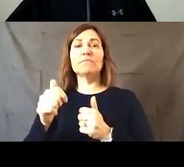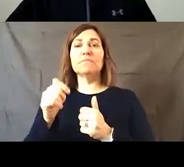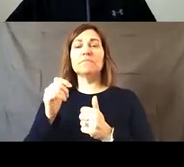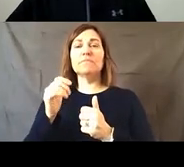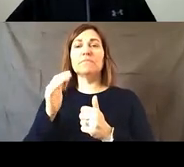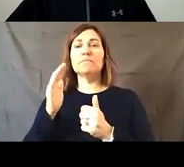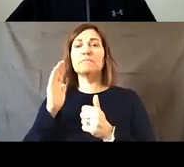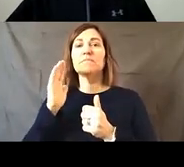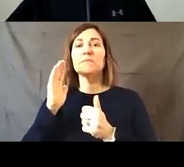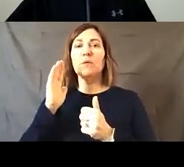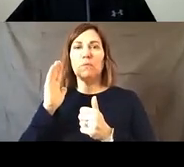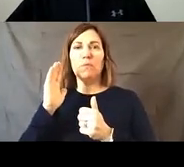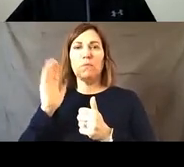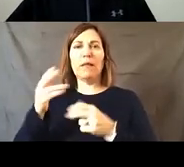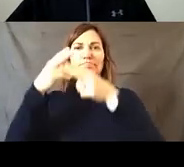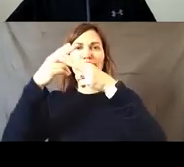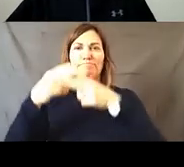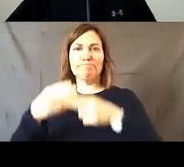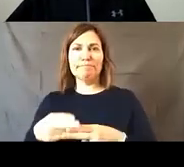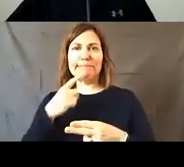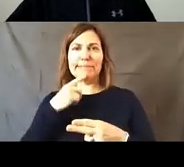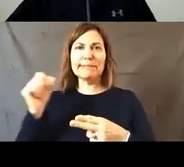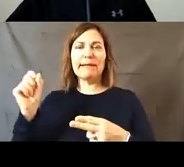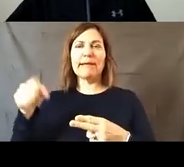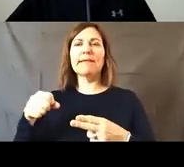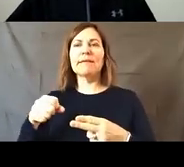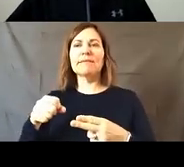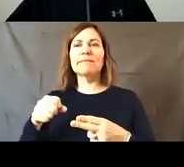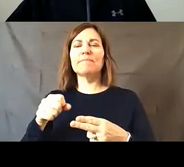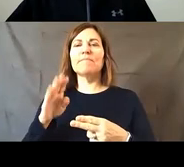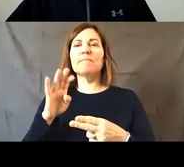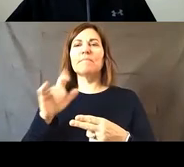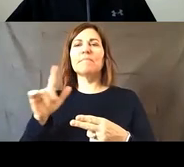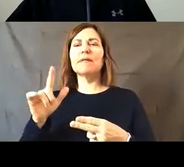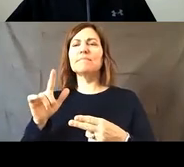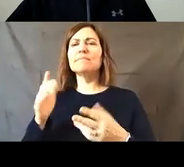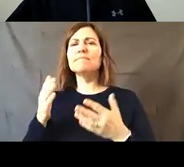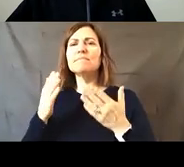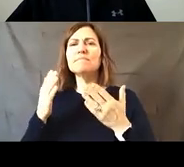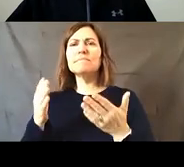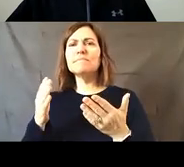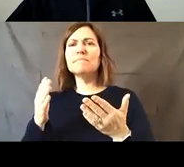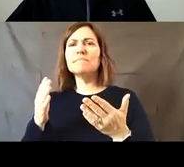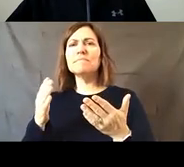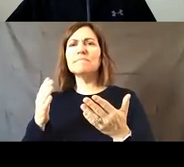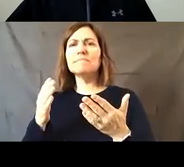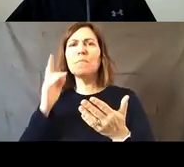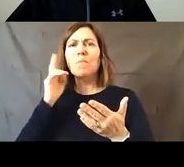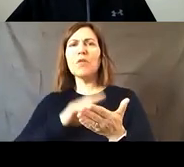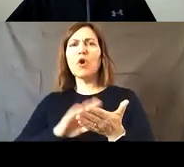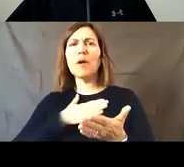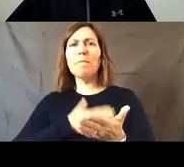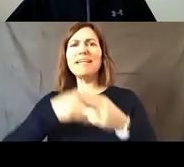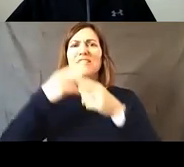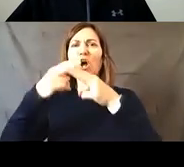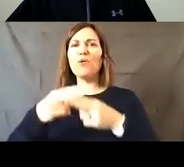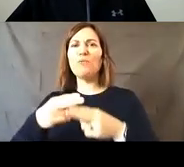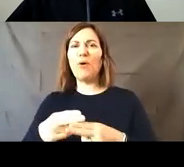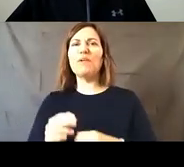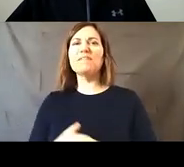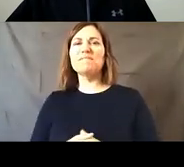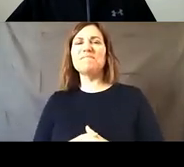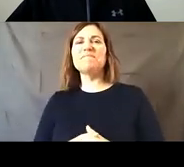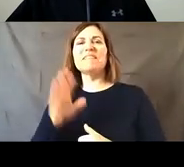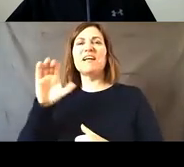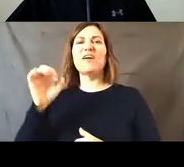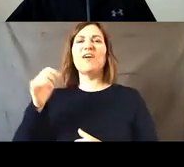aye. Those opposed will vote no. Will the clerk please call the roll? Mr.